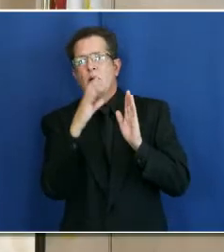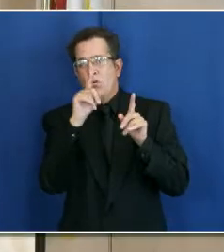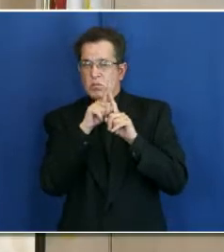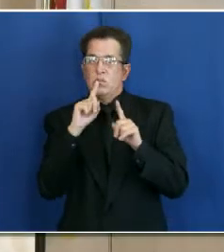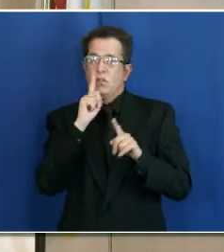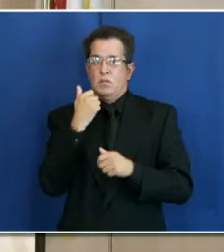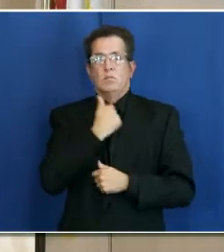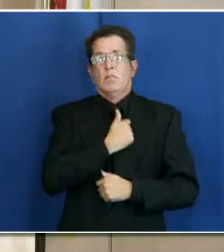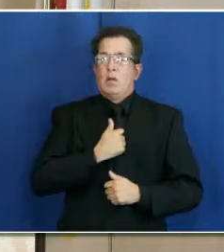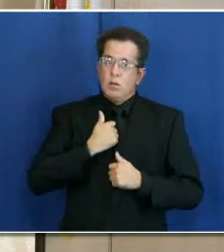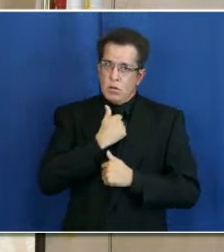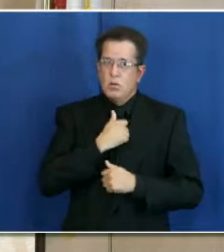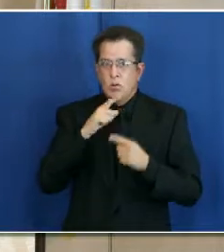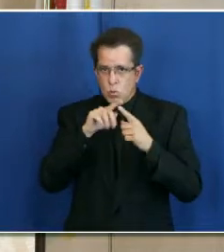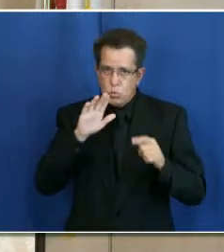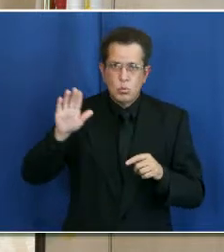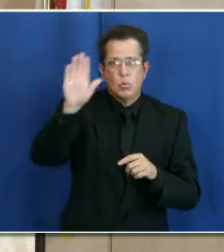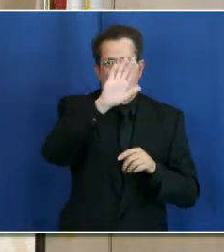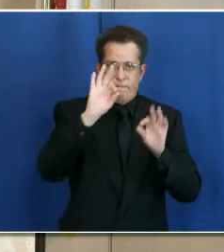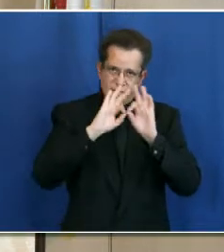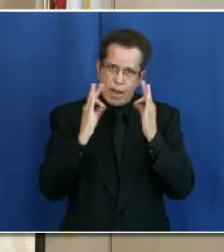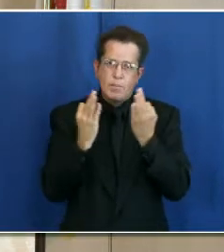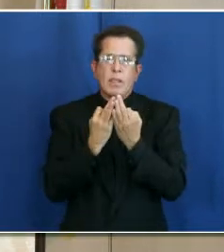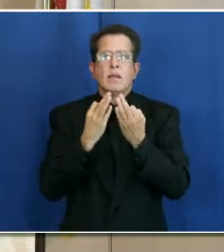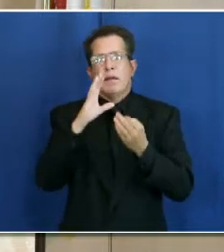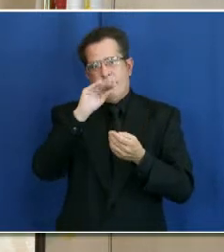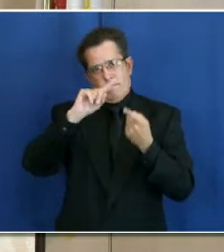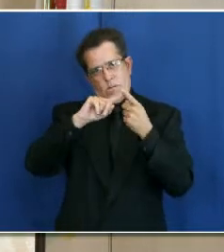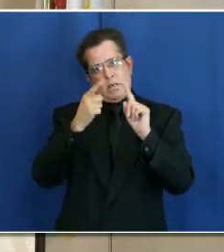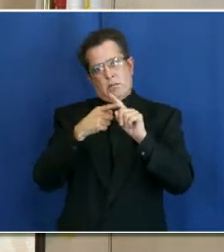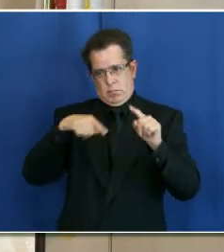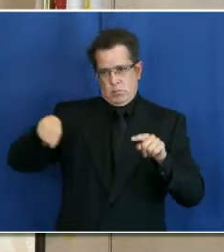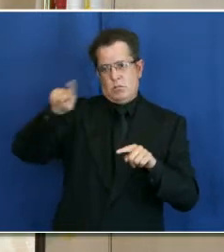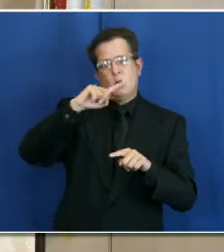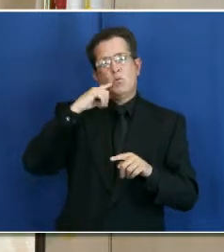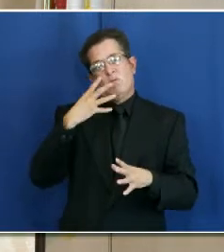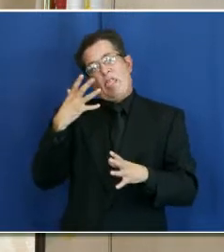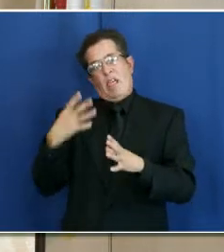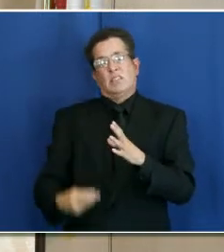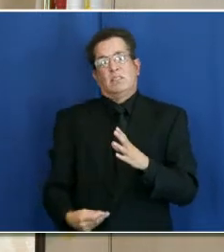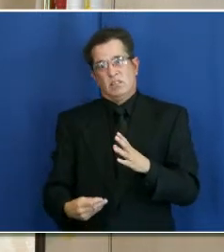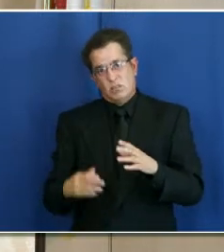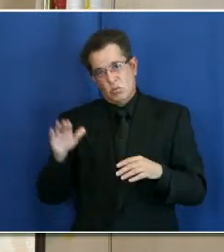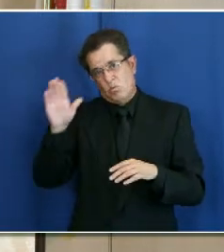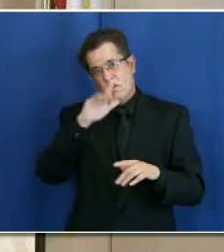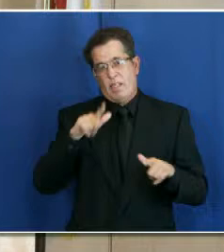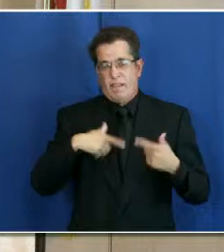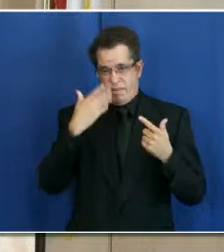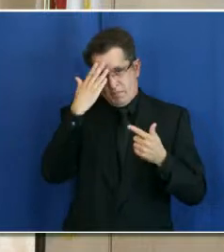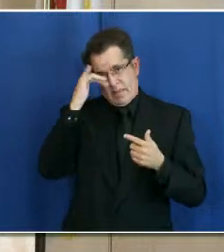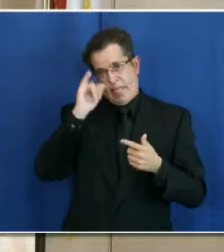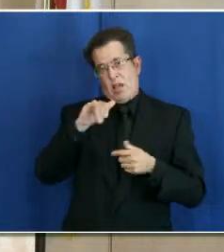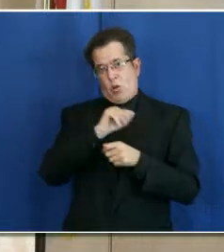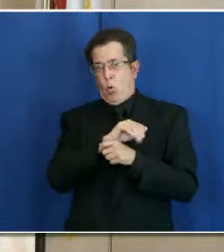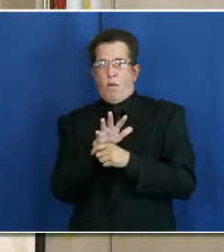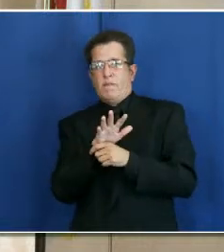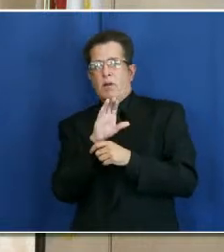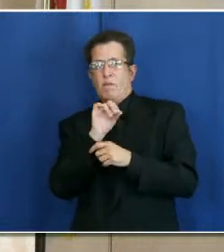go out to the families and friends of those individuals who have lost their lives due to